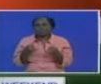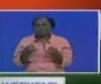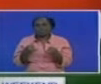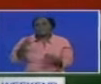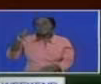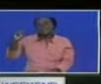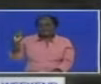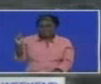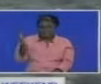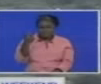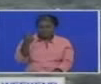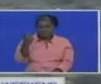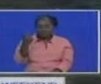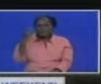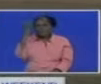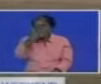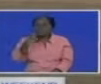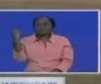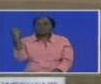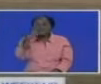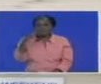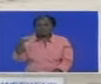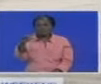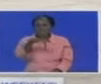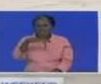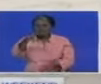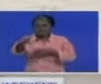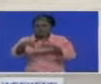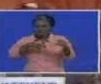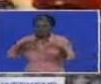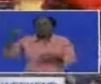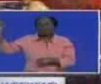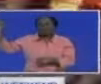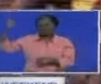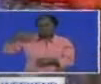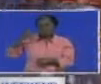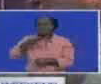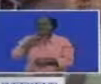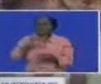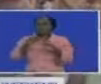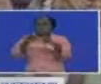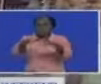Kenya, beautiful landscapes, the wildlife, our sandy beaches, diverse